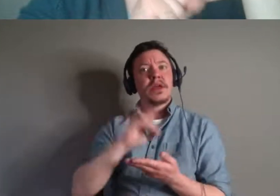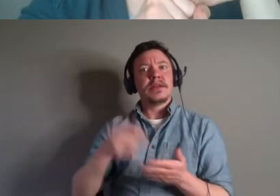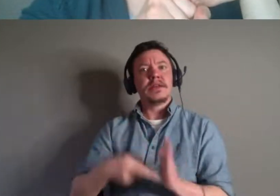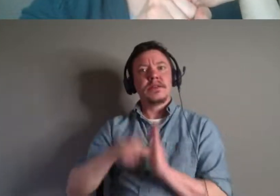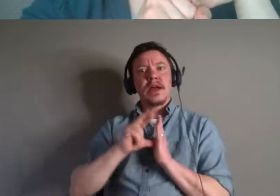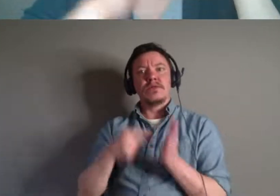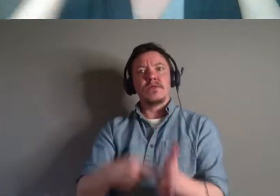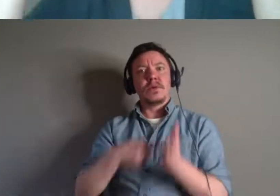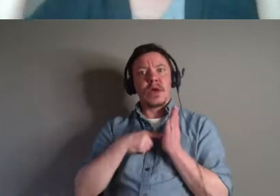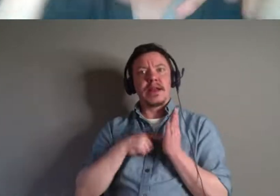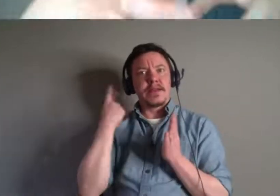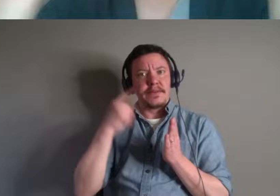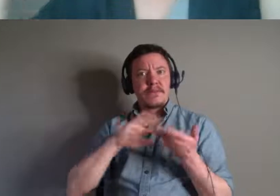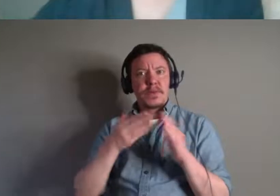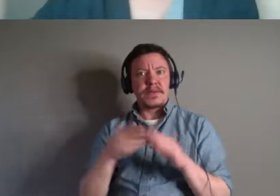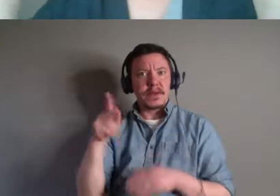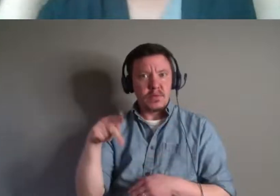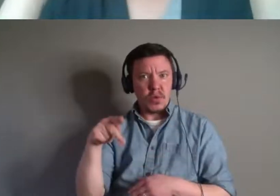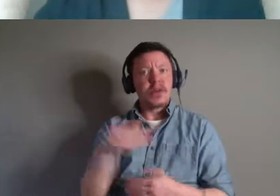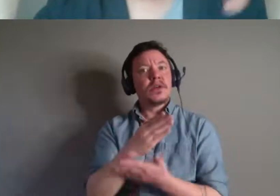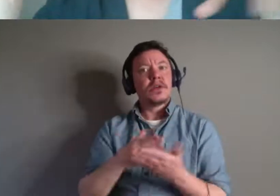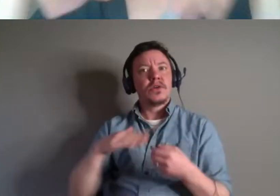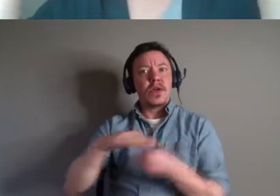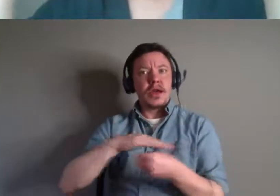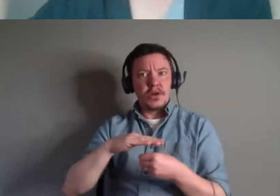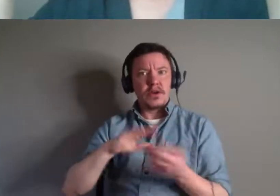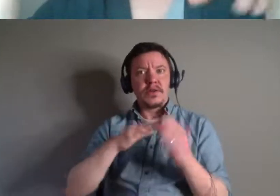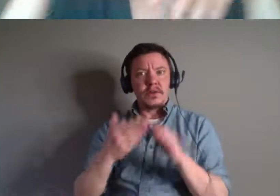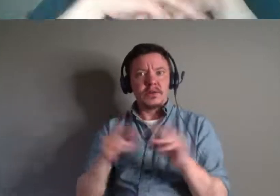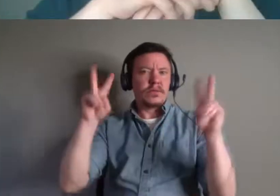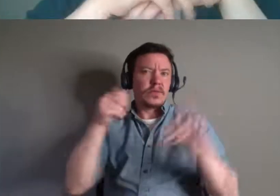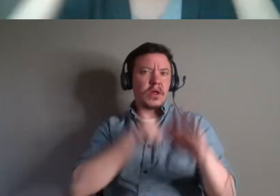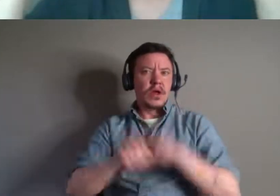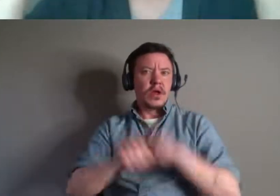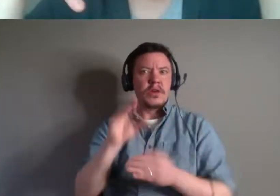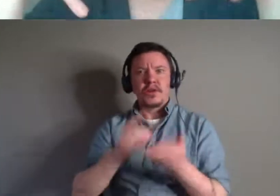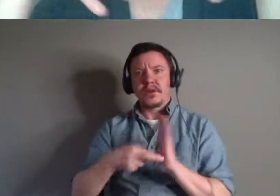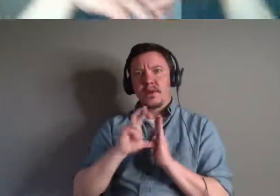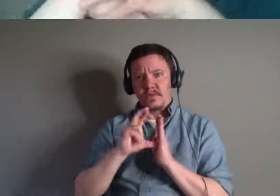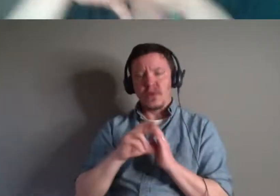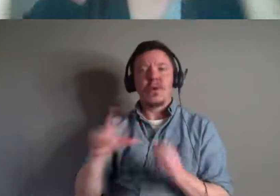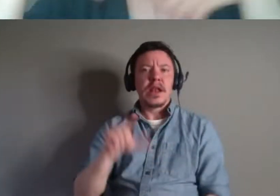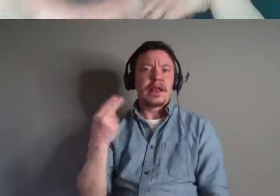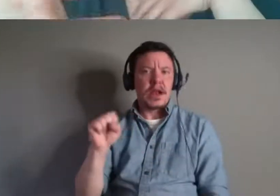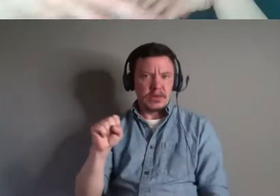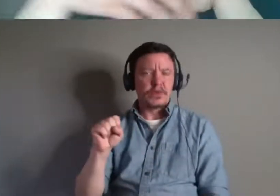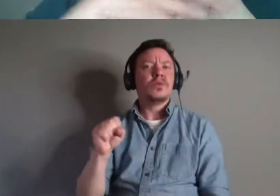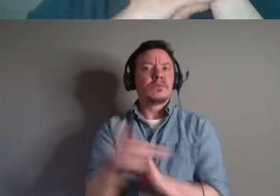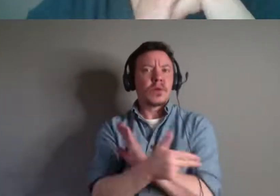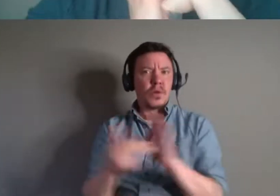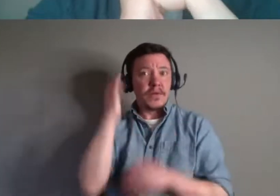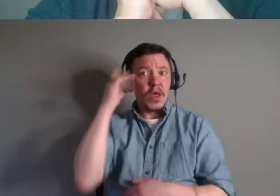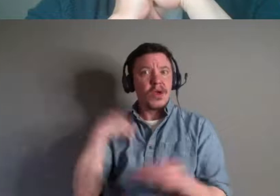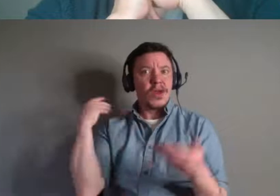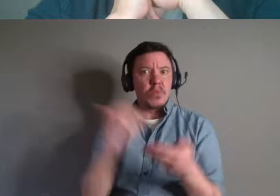in the city. So there's certain areas of the city that are called under design review. Lincoln High School is one of that because of its proximity